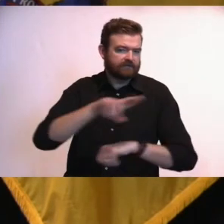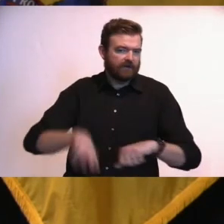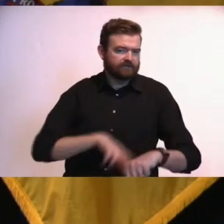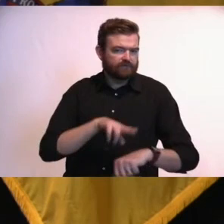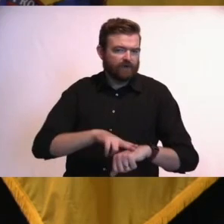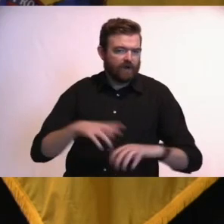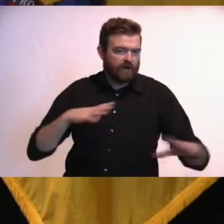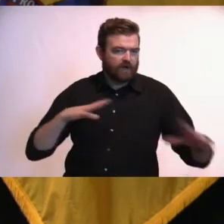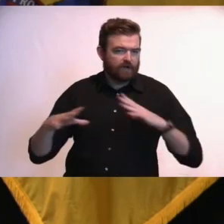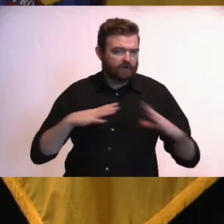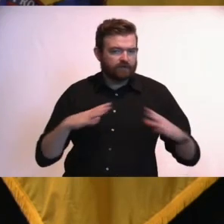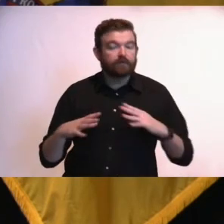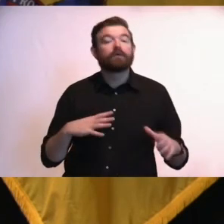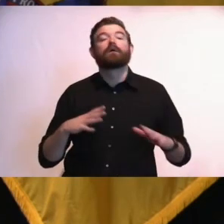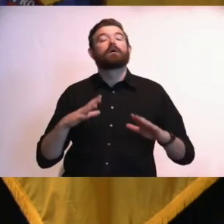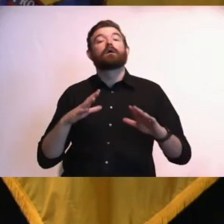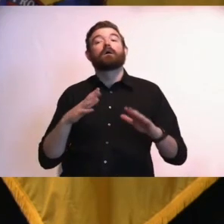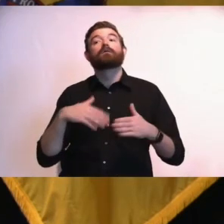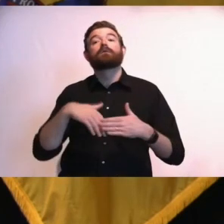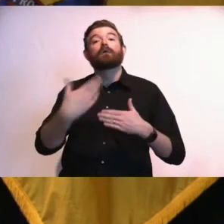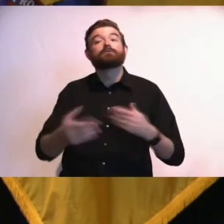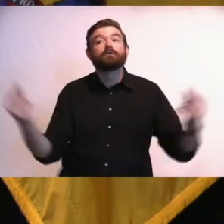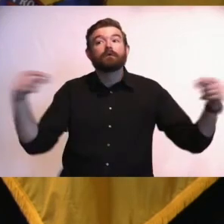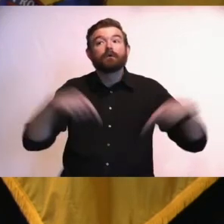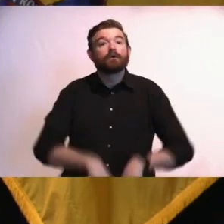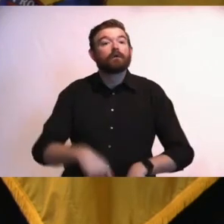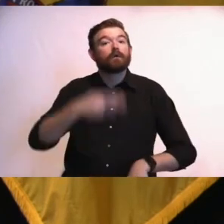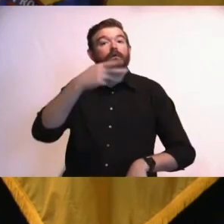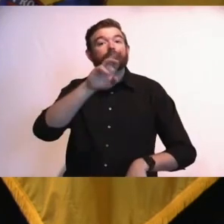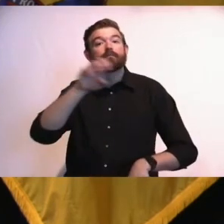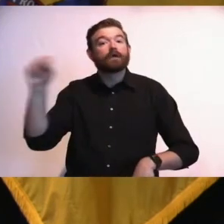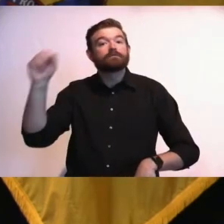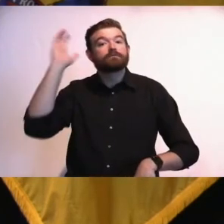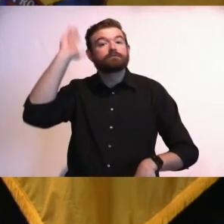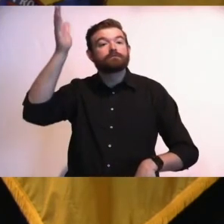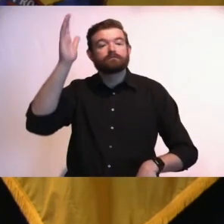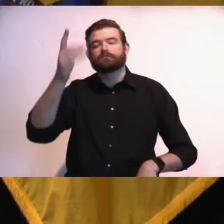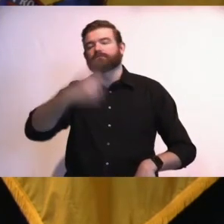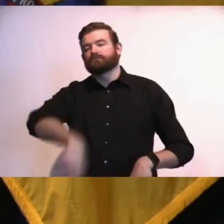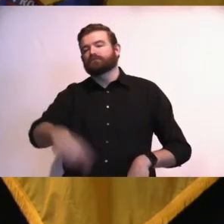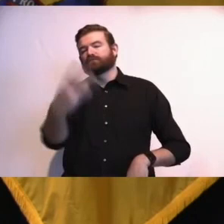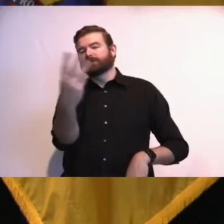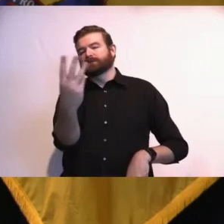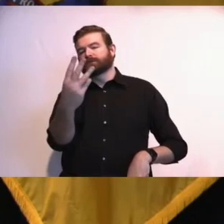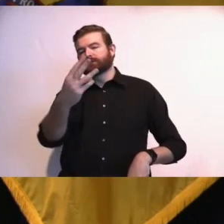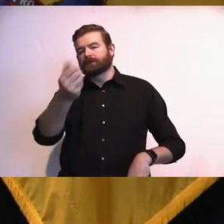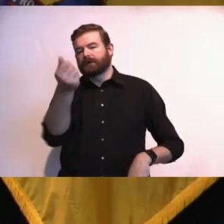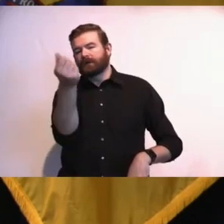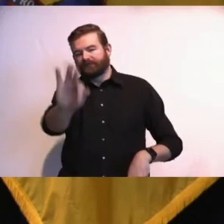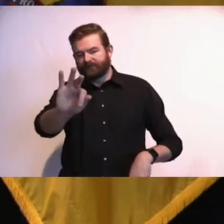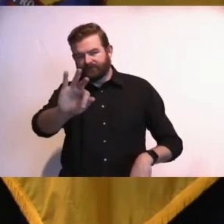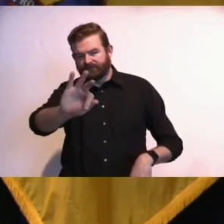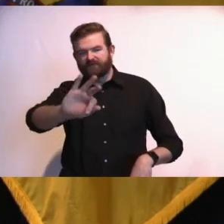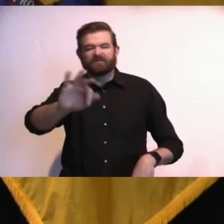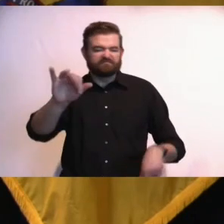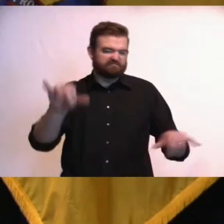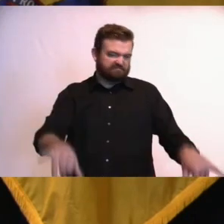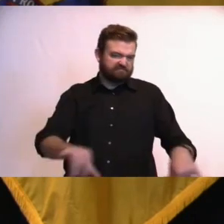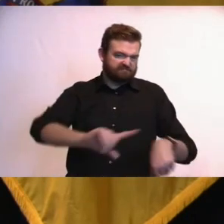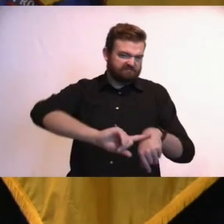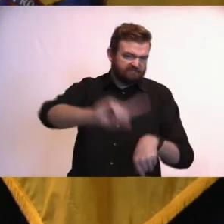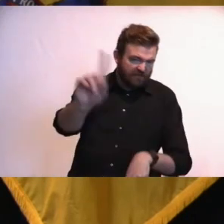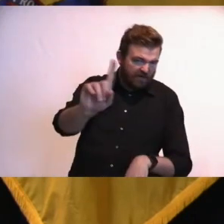this table next Wednesday, January 19th, at our usual time of 1 o'clock, and I know we'll have lots